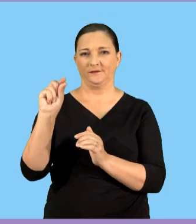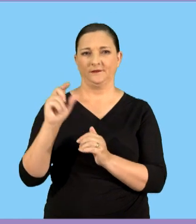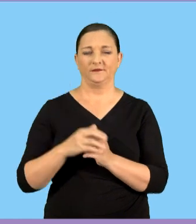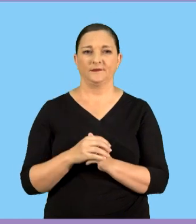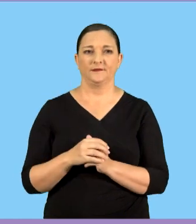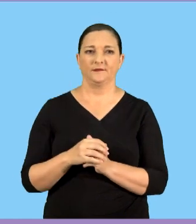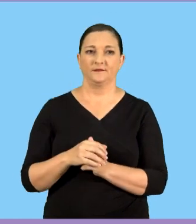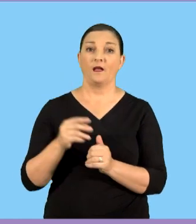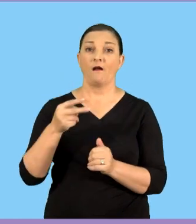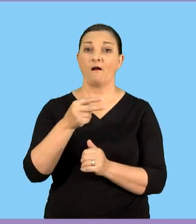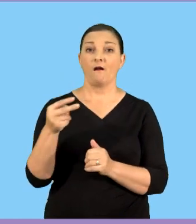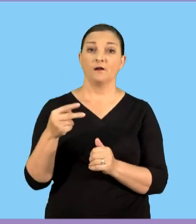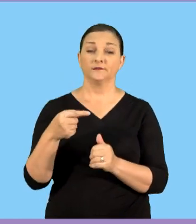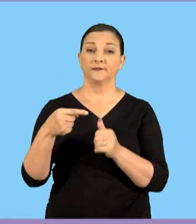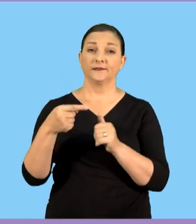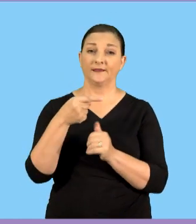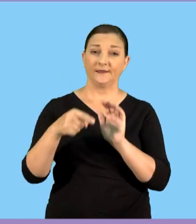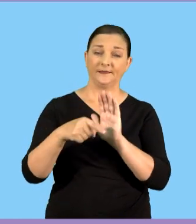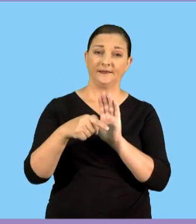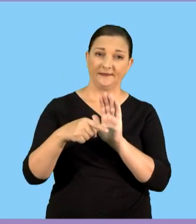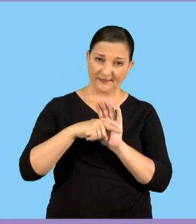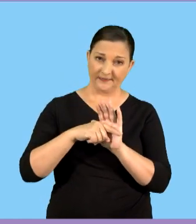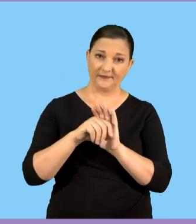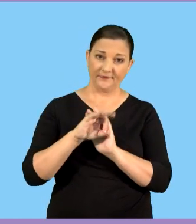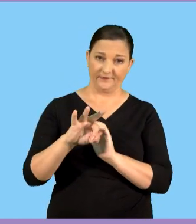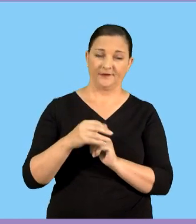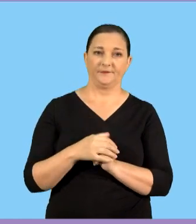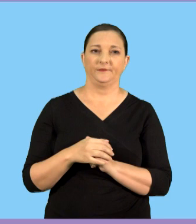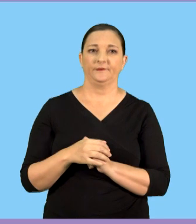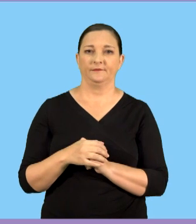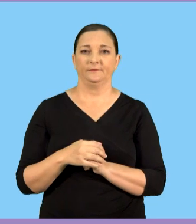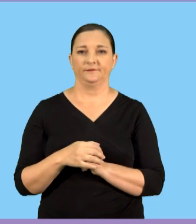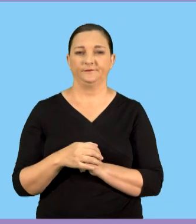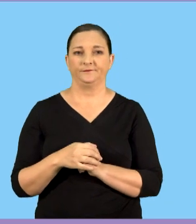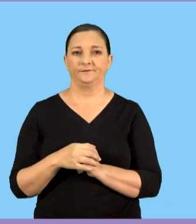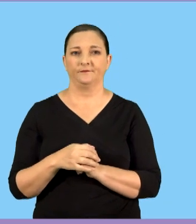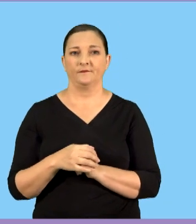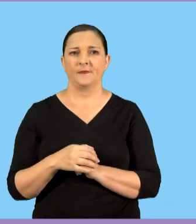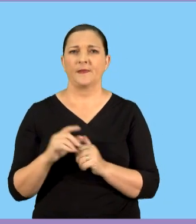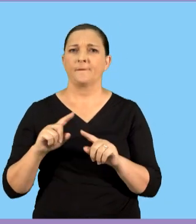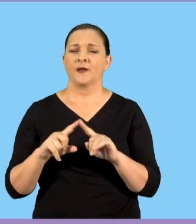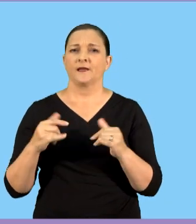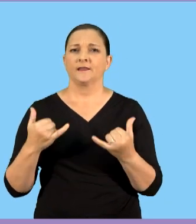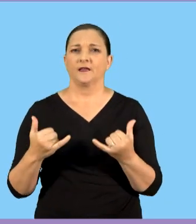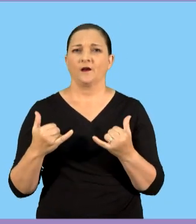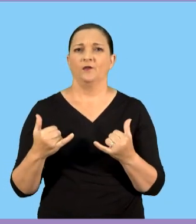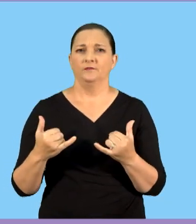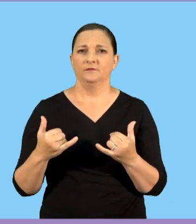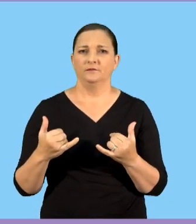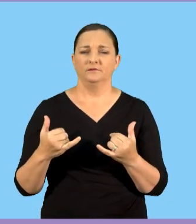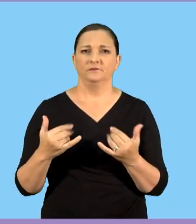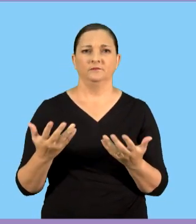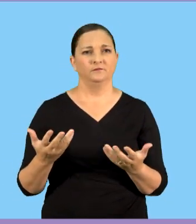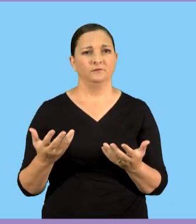would be the negative 3 because we've been asked for a negative square root. So what happens if we